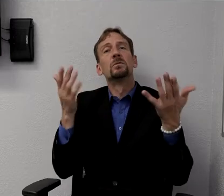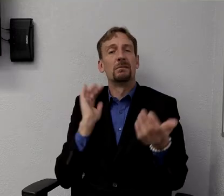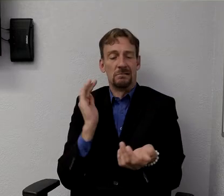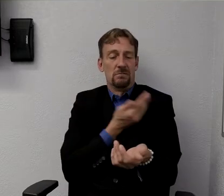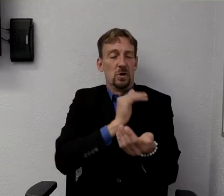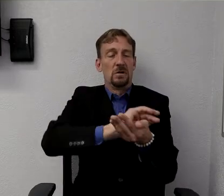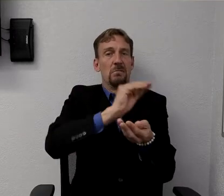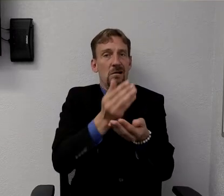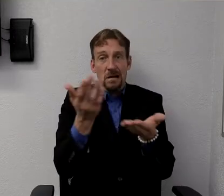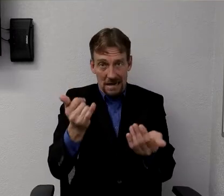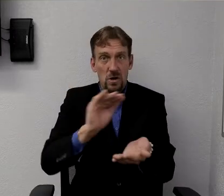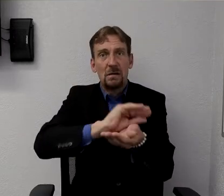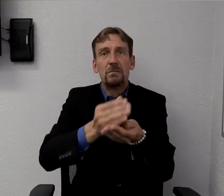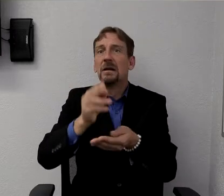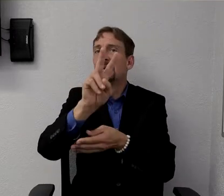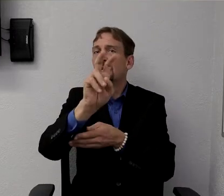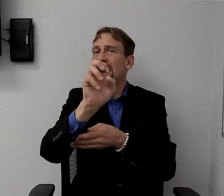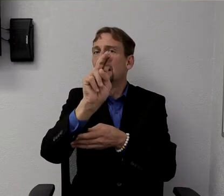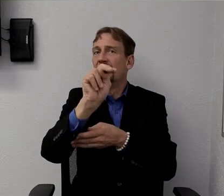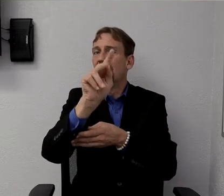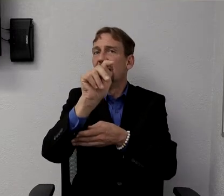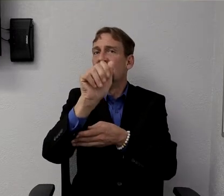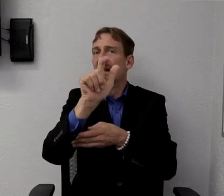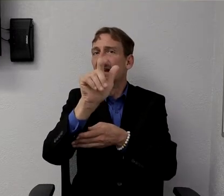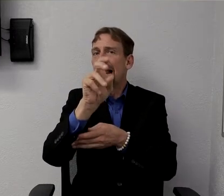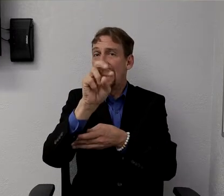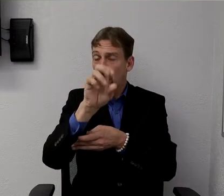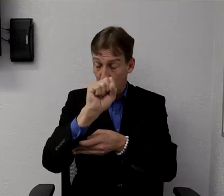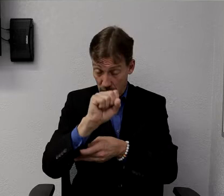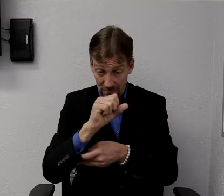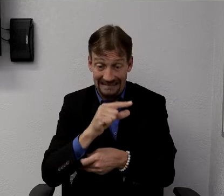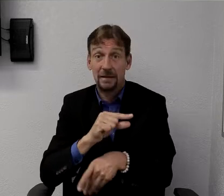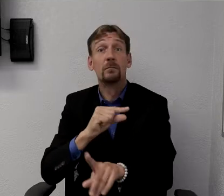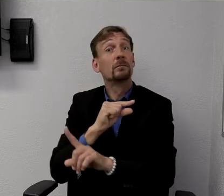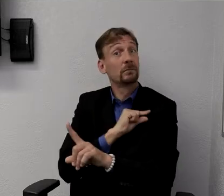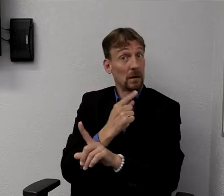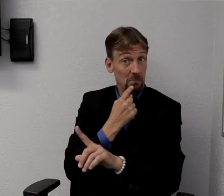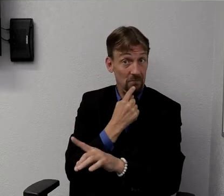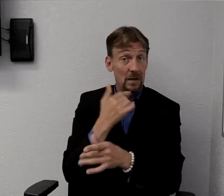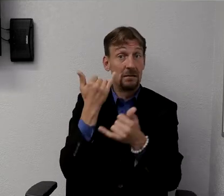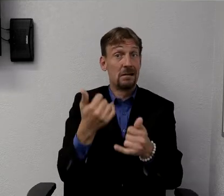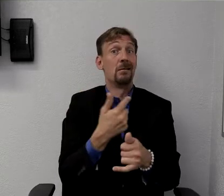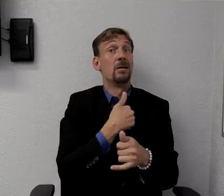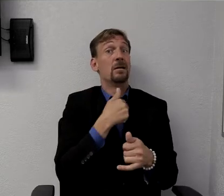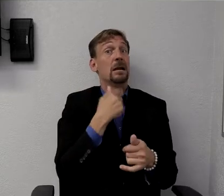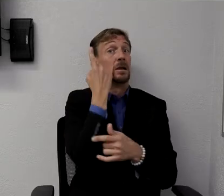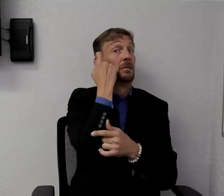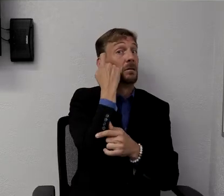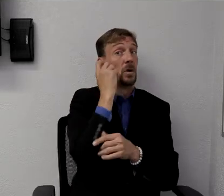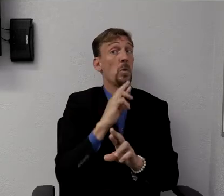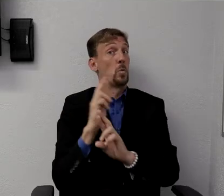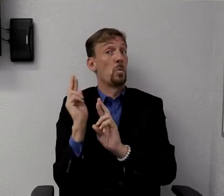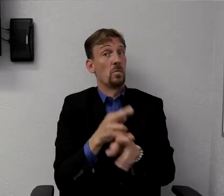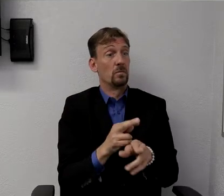ventilators? Yeah, so I think I've previously reported that we have